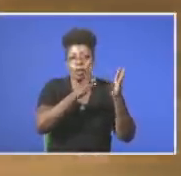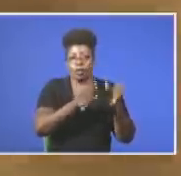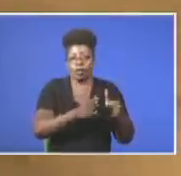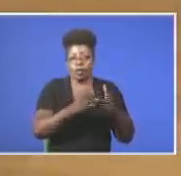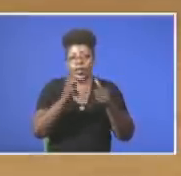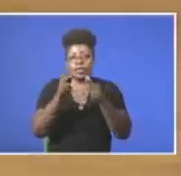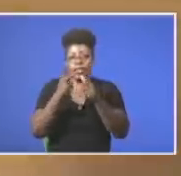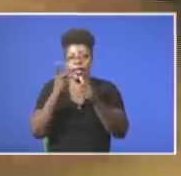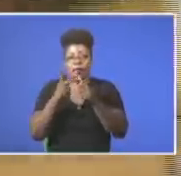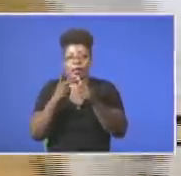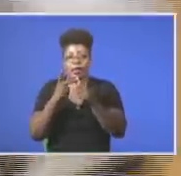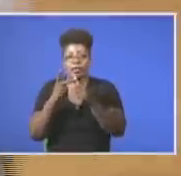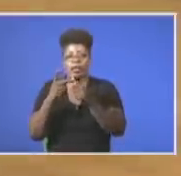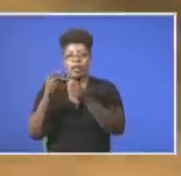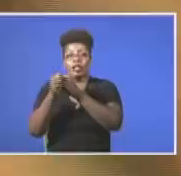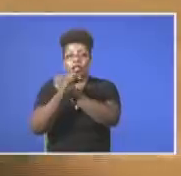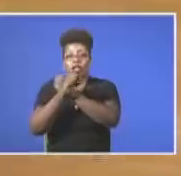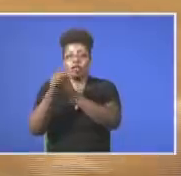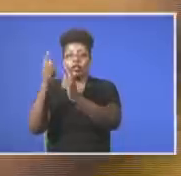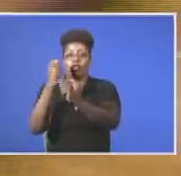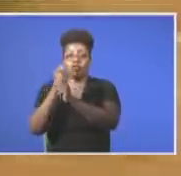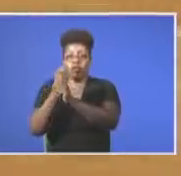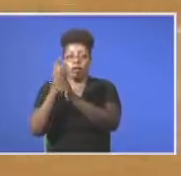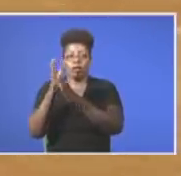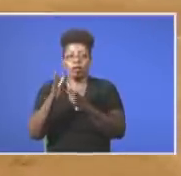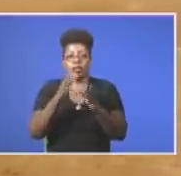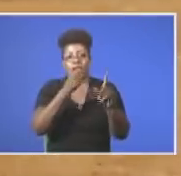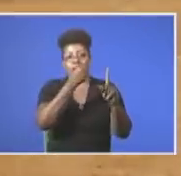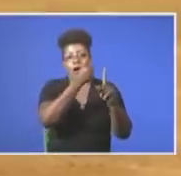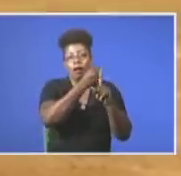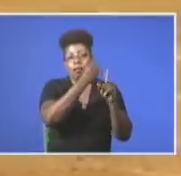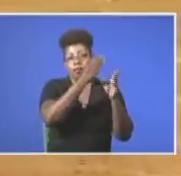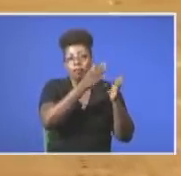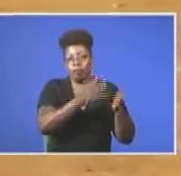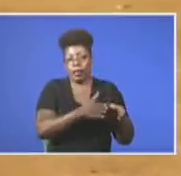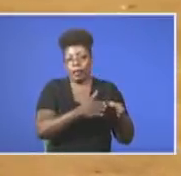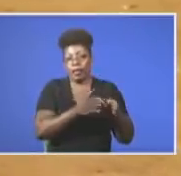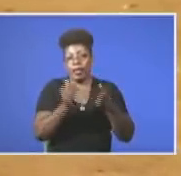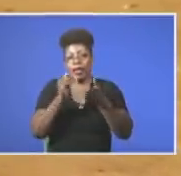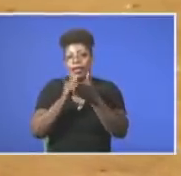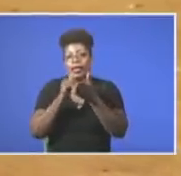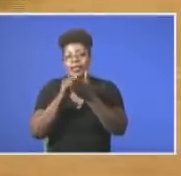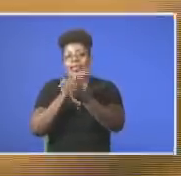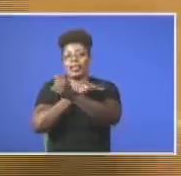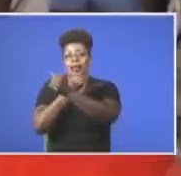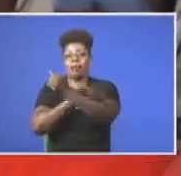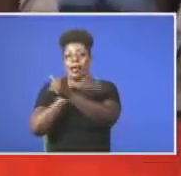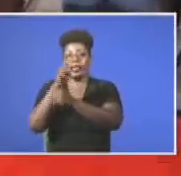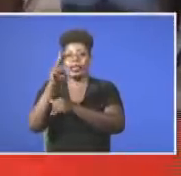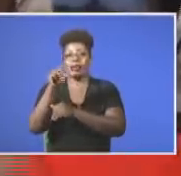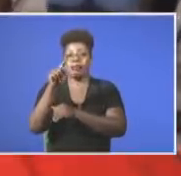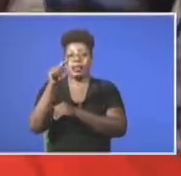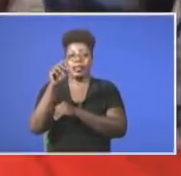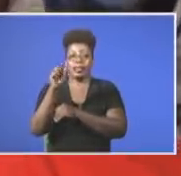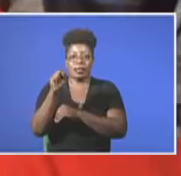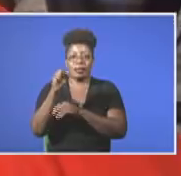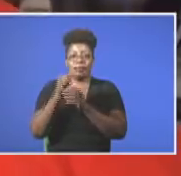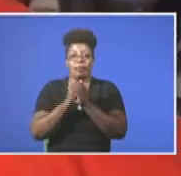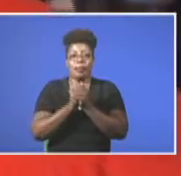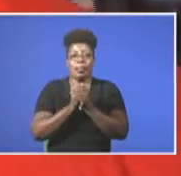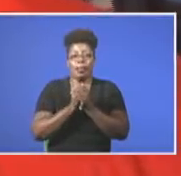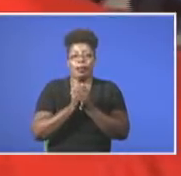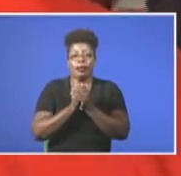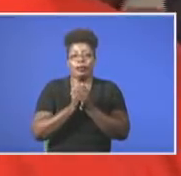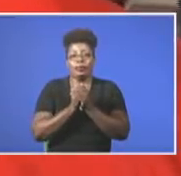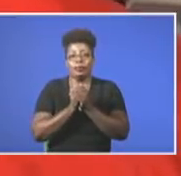second-place Commander Security Truckers. The Hitmen, they play the fourth-seeded Chances Mighty Mitts. We beat them, they beat us.